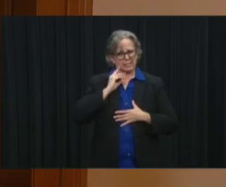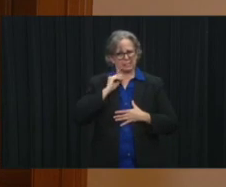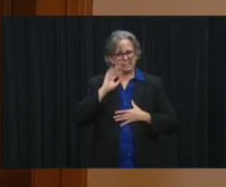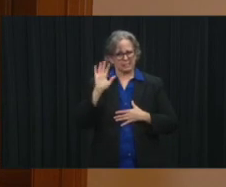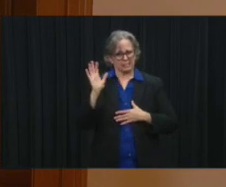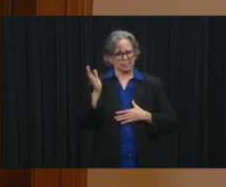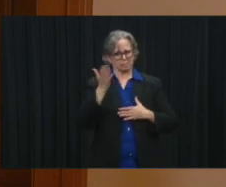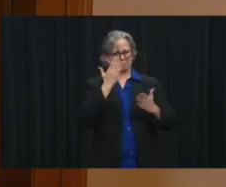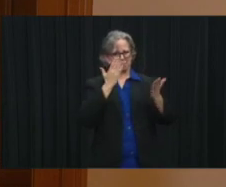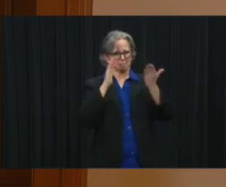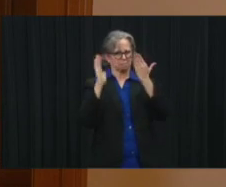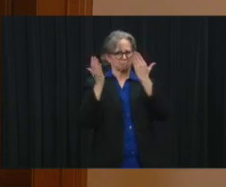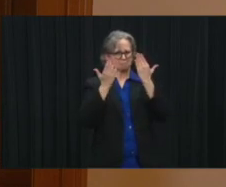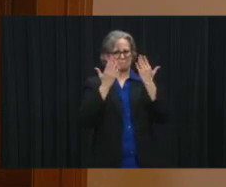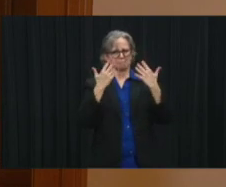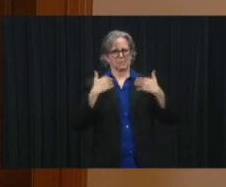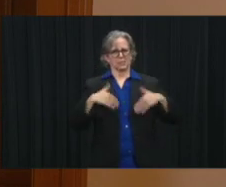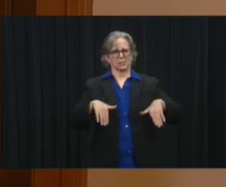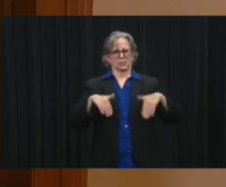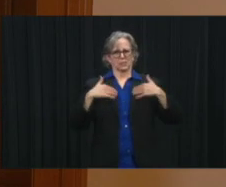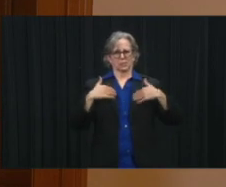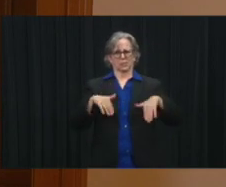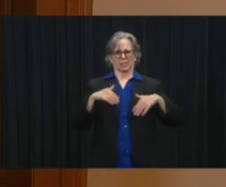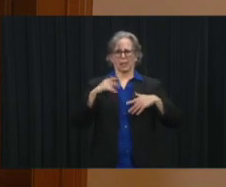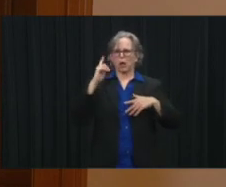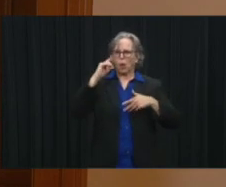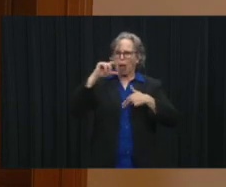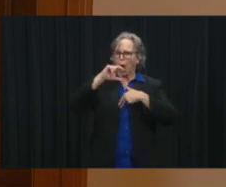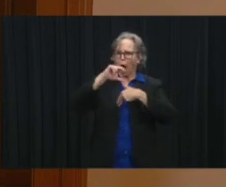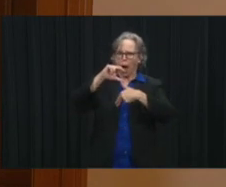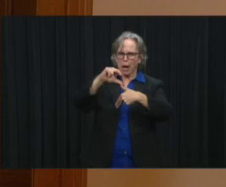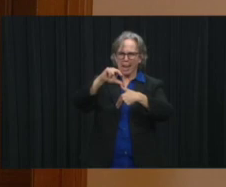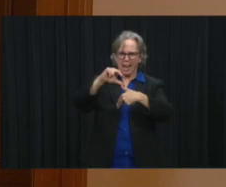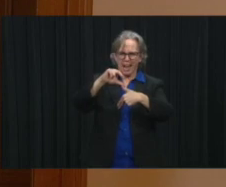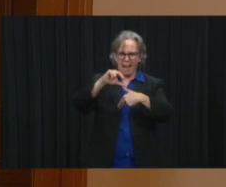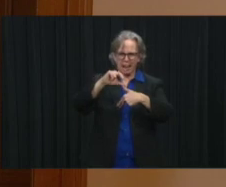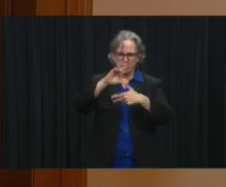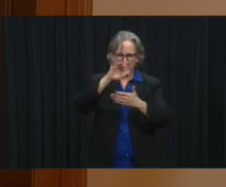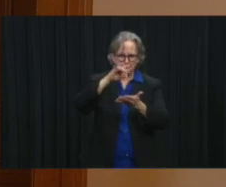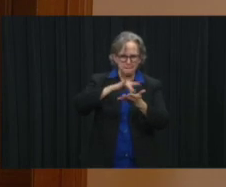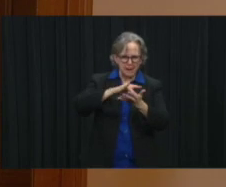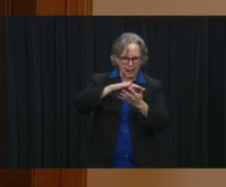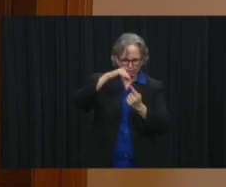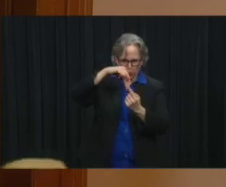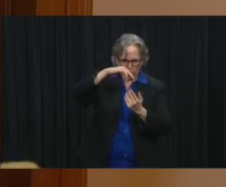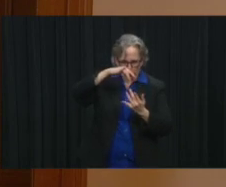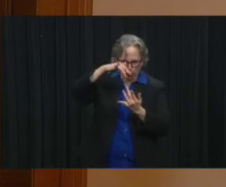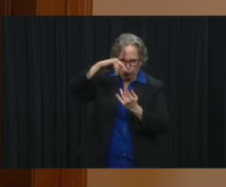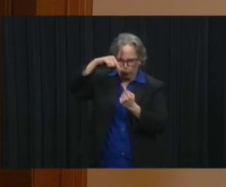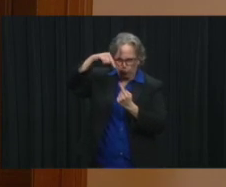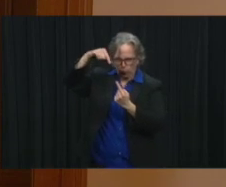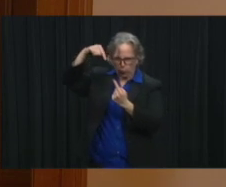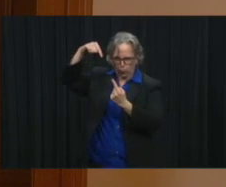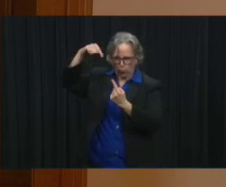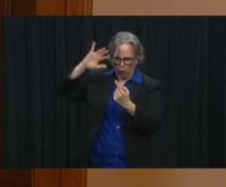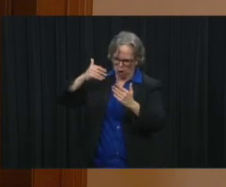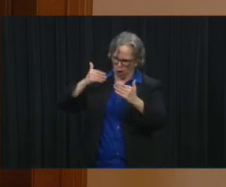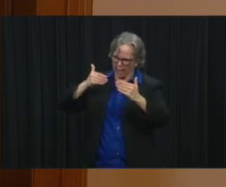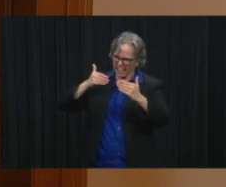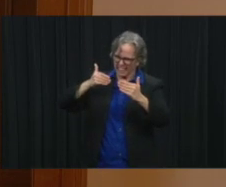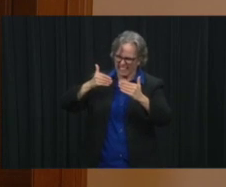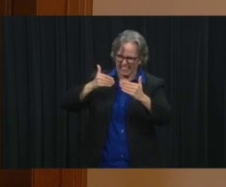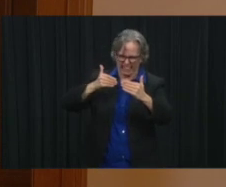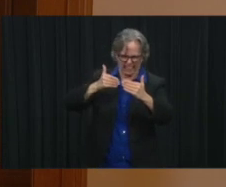I've used the hurricane analogy, and we are definitely on the up ramp of our slope. This is a very pernicious